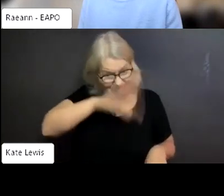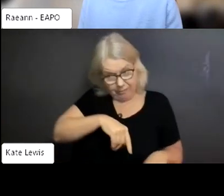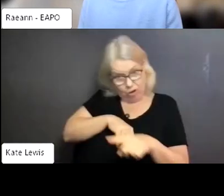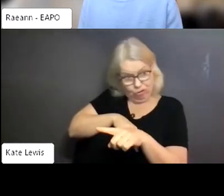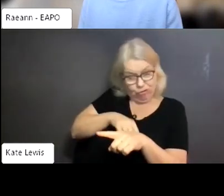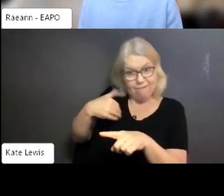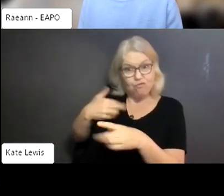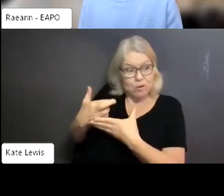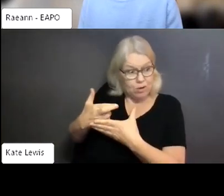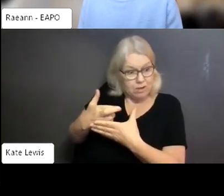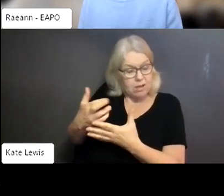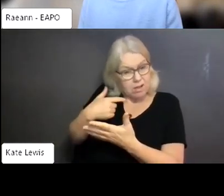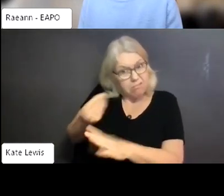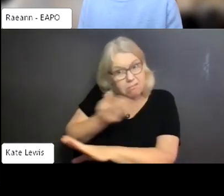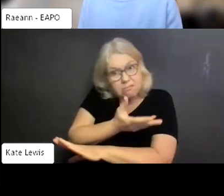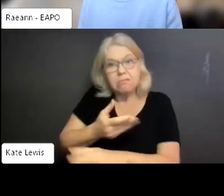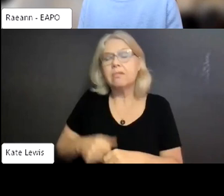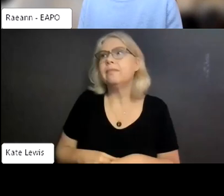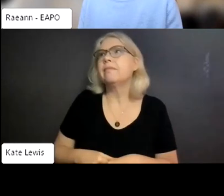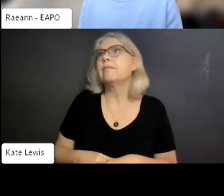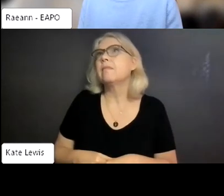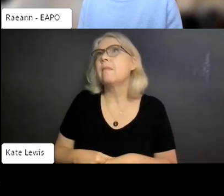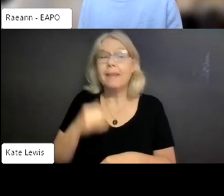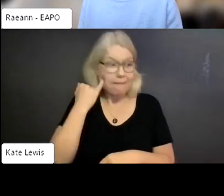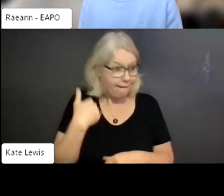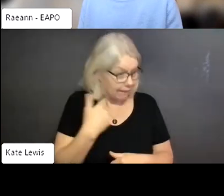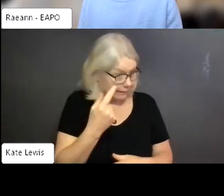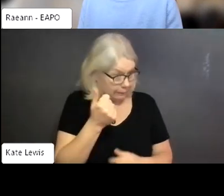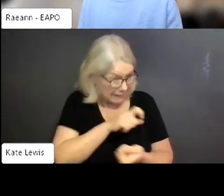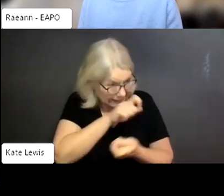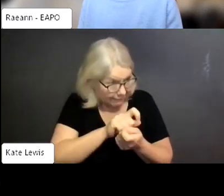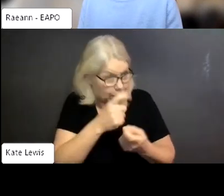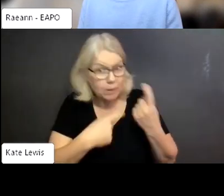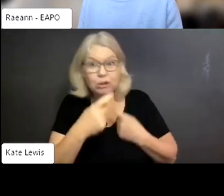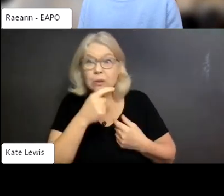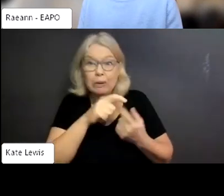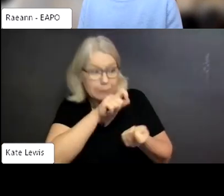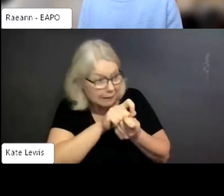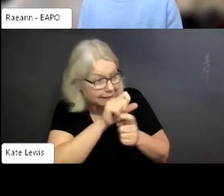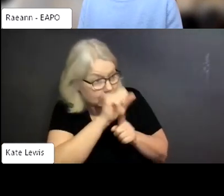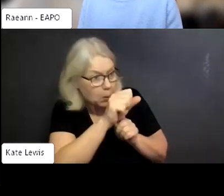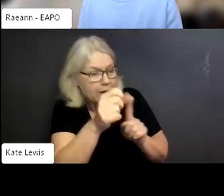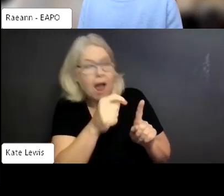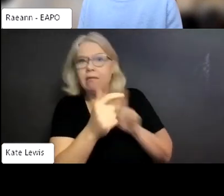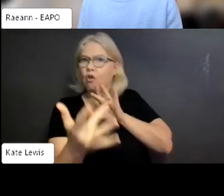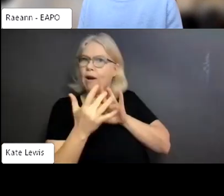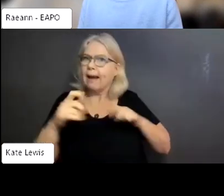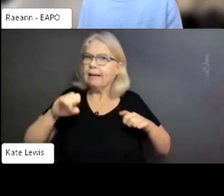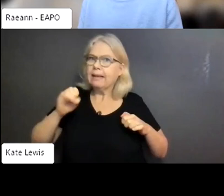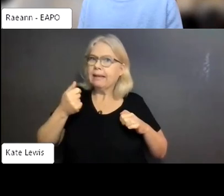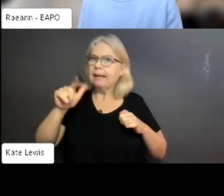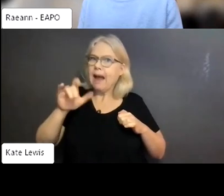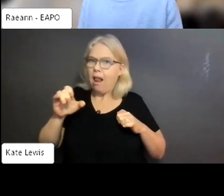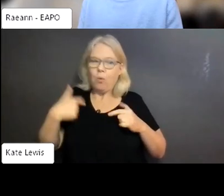questions, you're reaching out to organizations like Egale to see how we can support you. Maybe we have existing resources. We're always